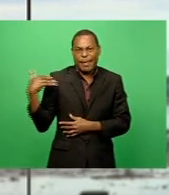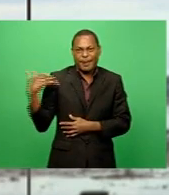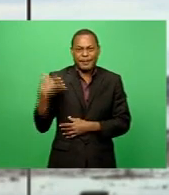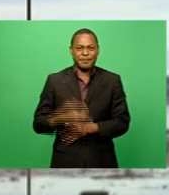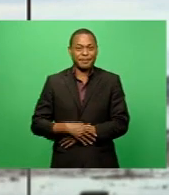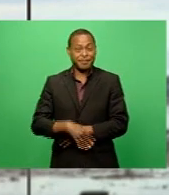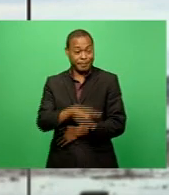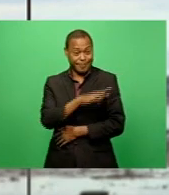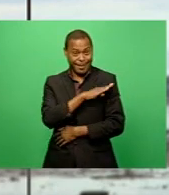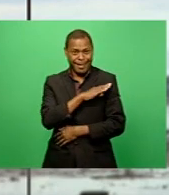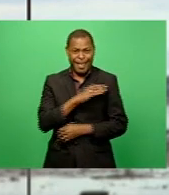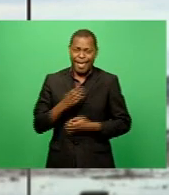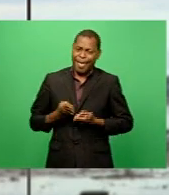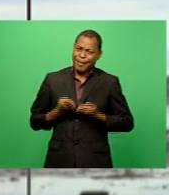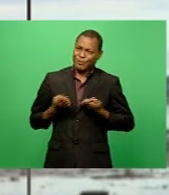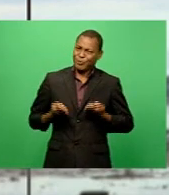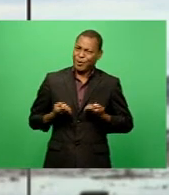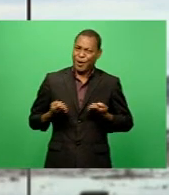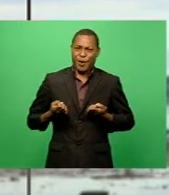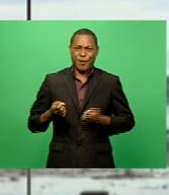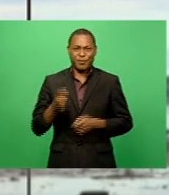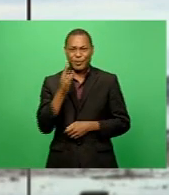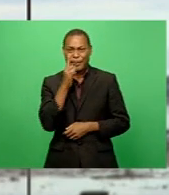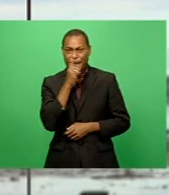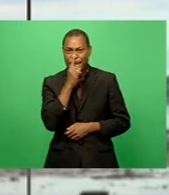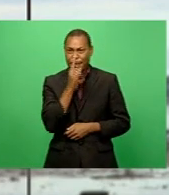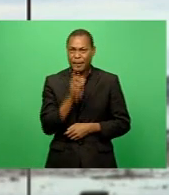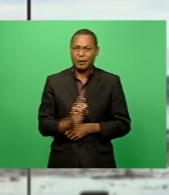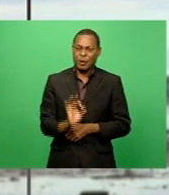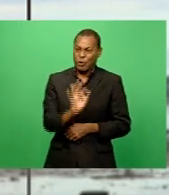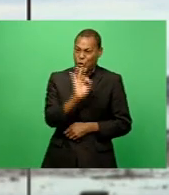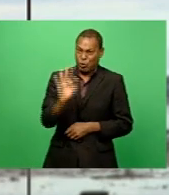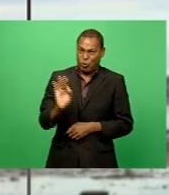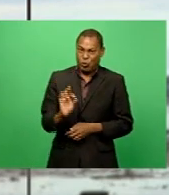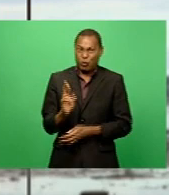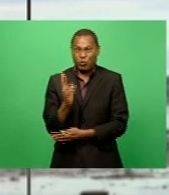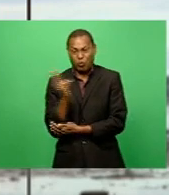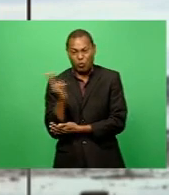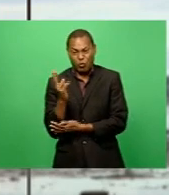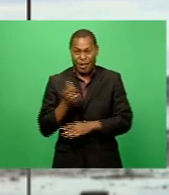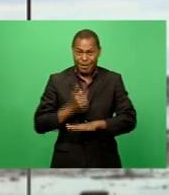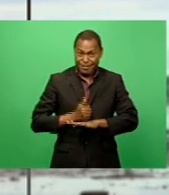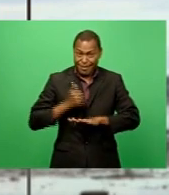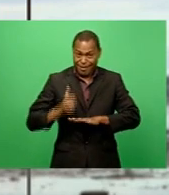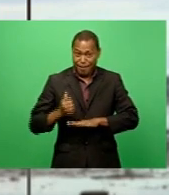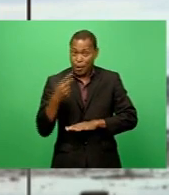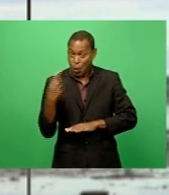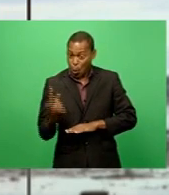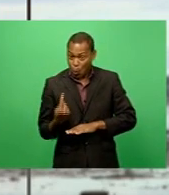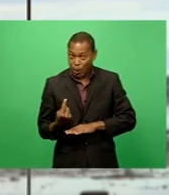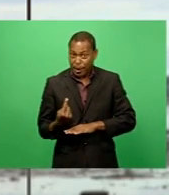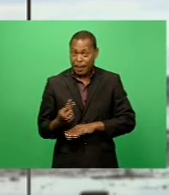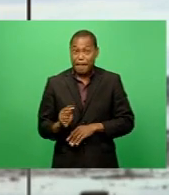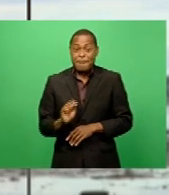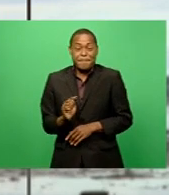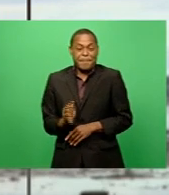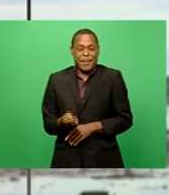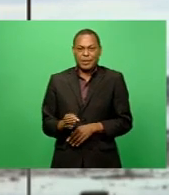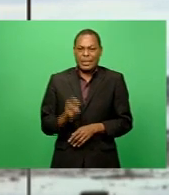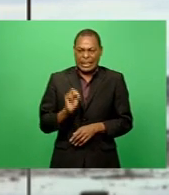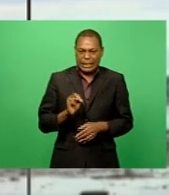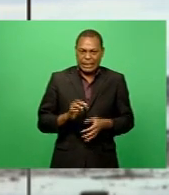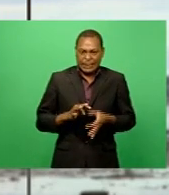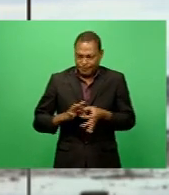Minister is encouraging Fijians in affected areas not to rely only on government assistance and highlighted the need for Fijians to help